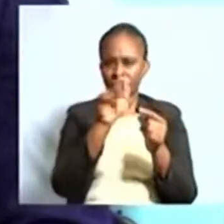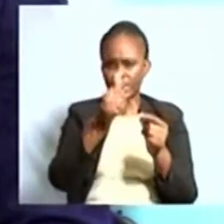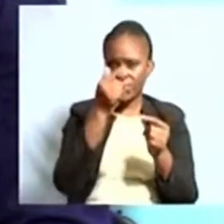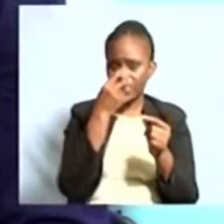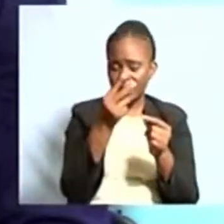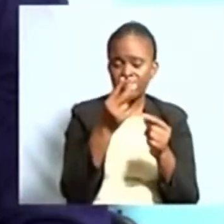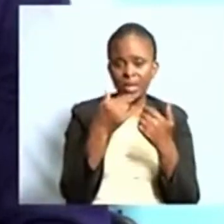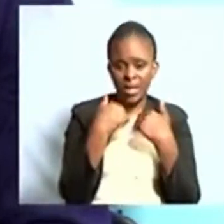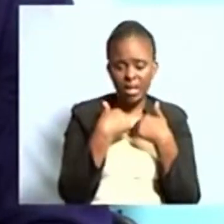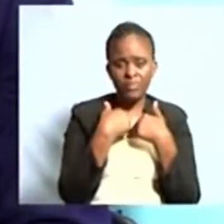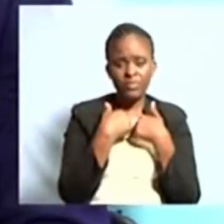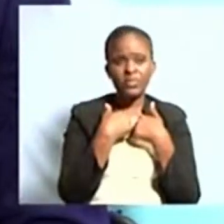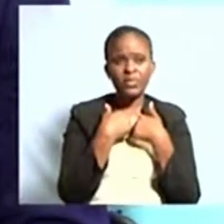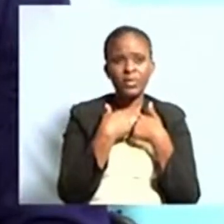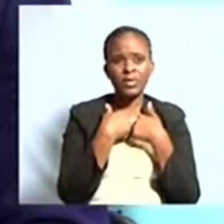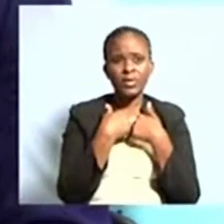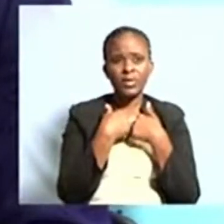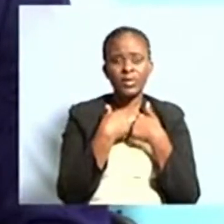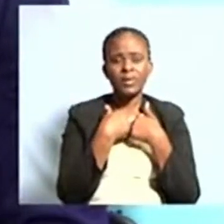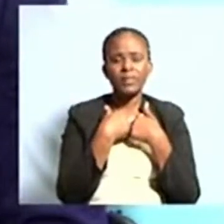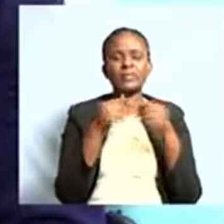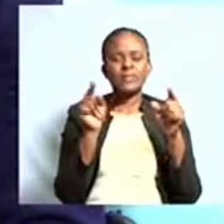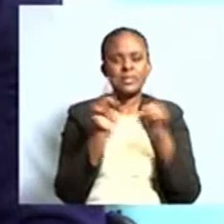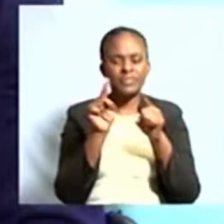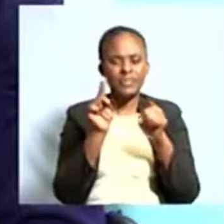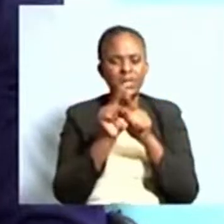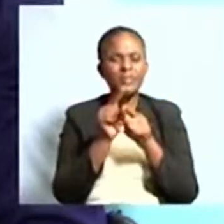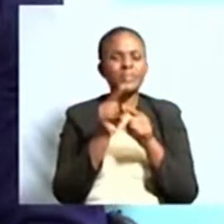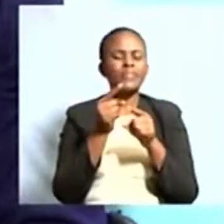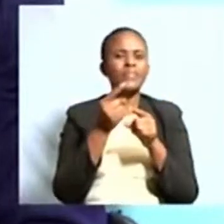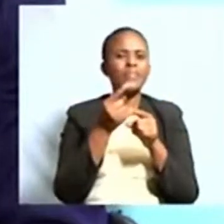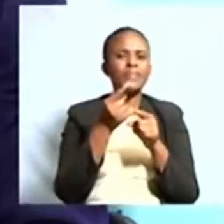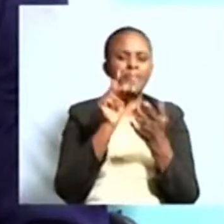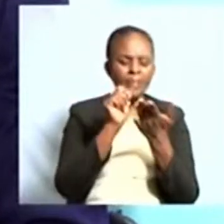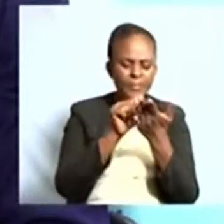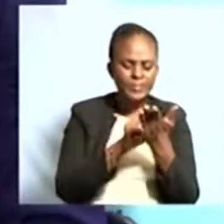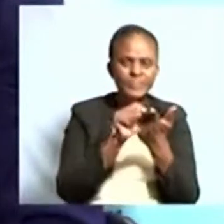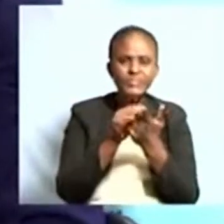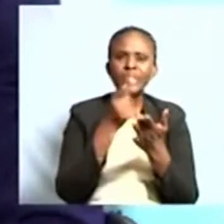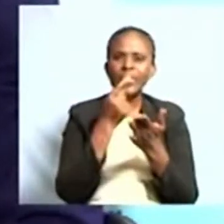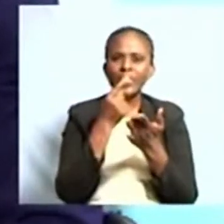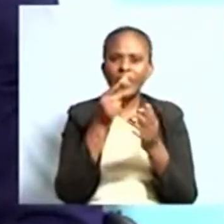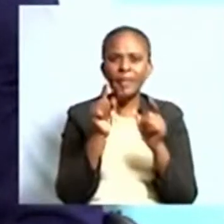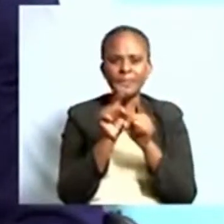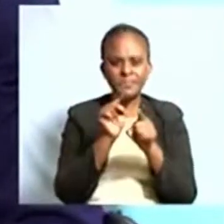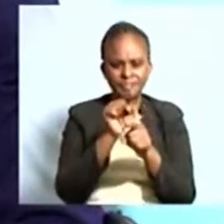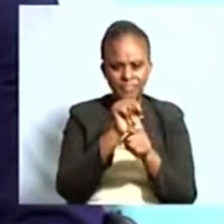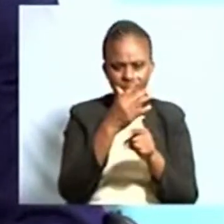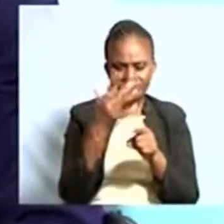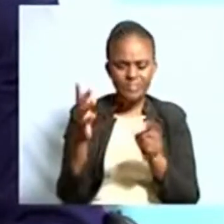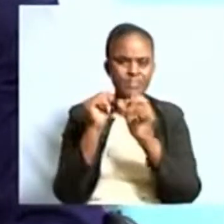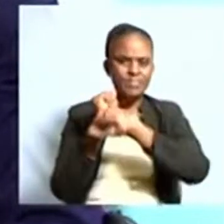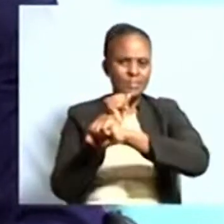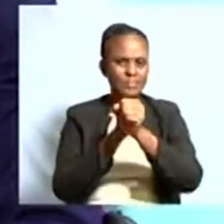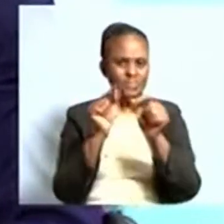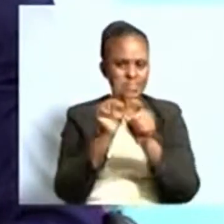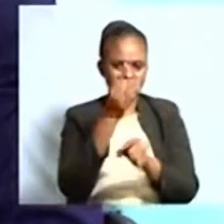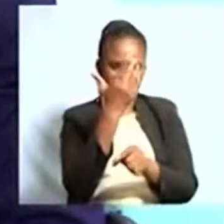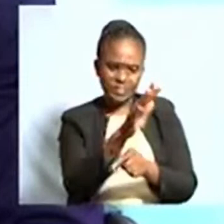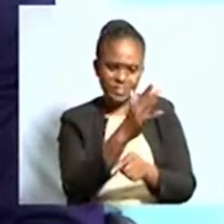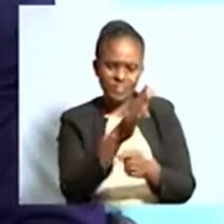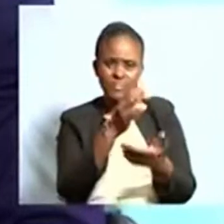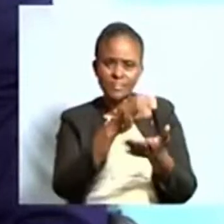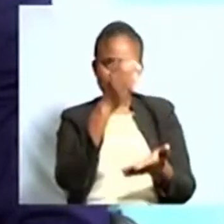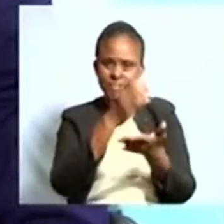has contours, even the texture and other things. So should this product be protected as it is as a container